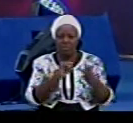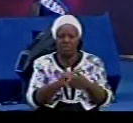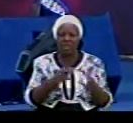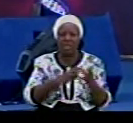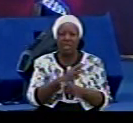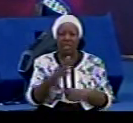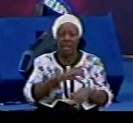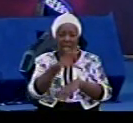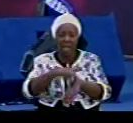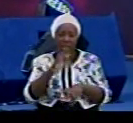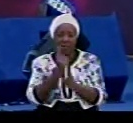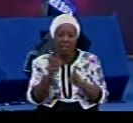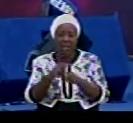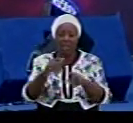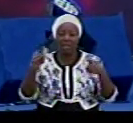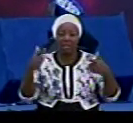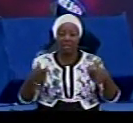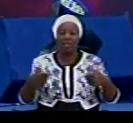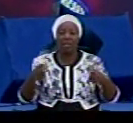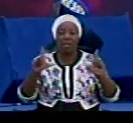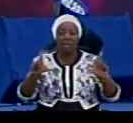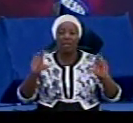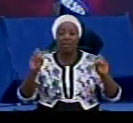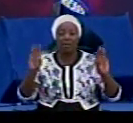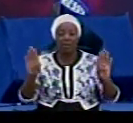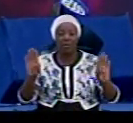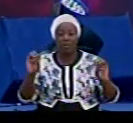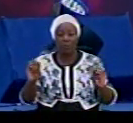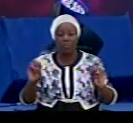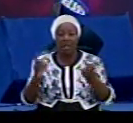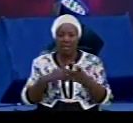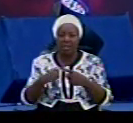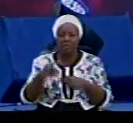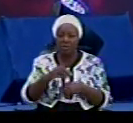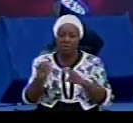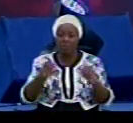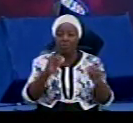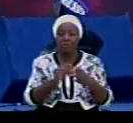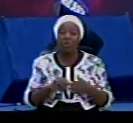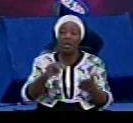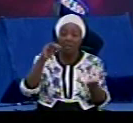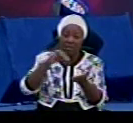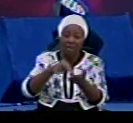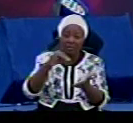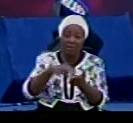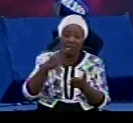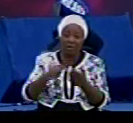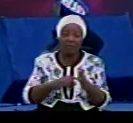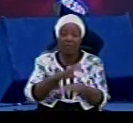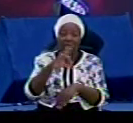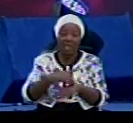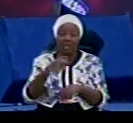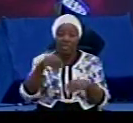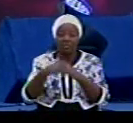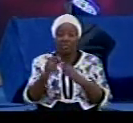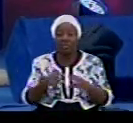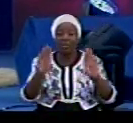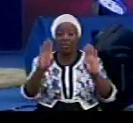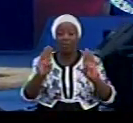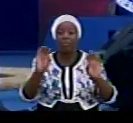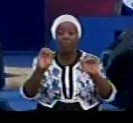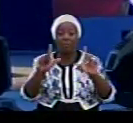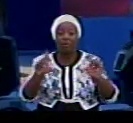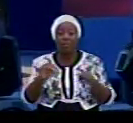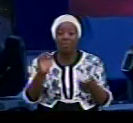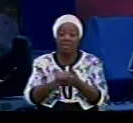pack thousands of the earth into the ball that makes up the sun, and you